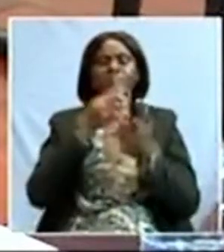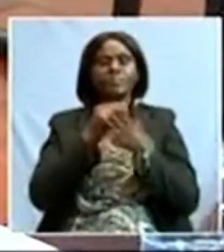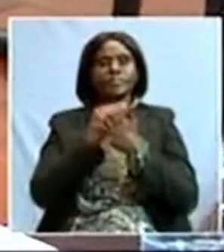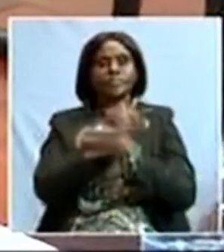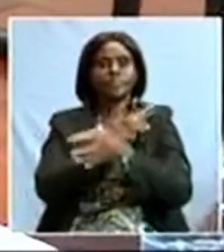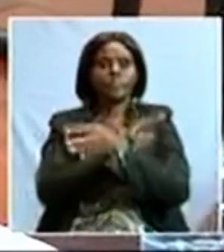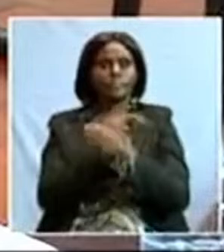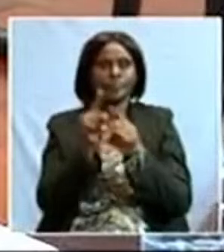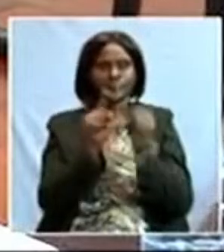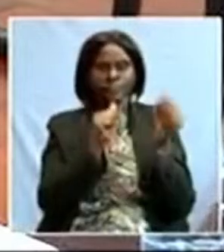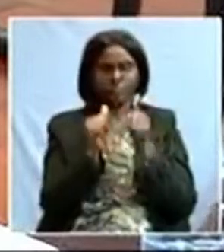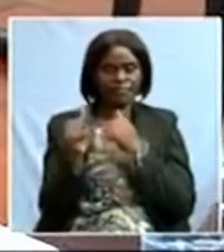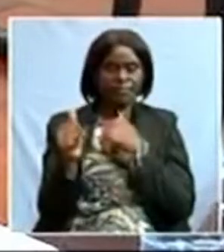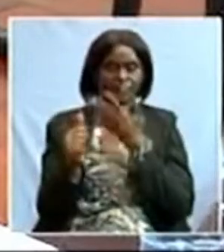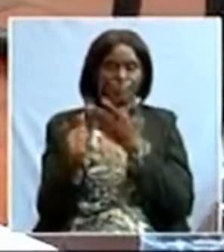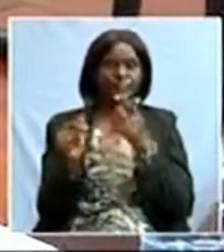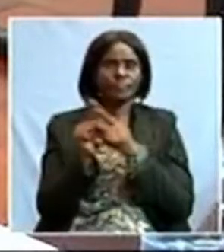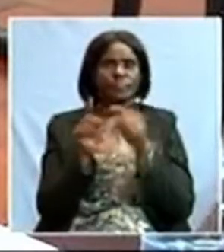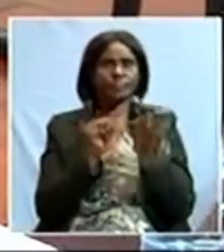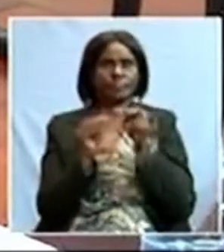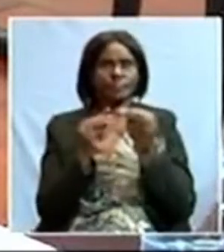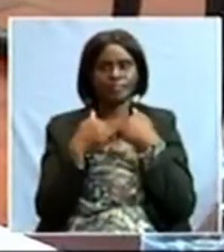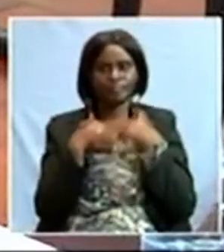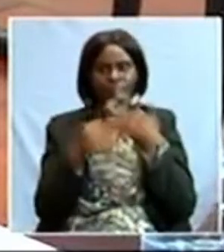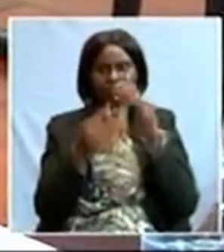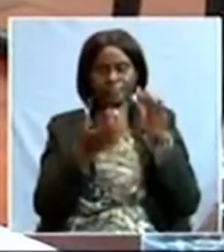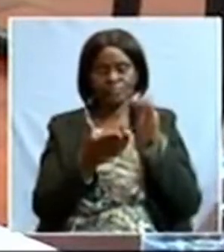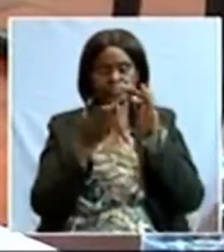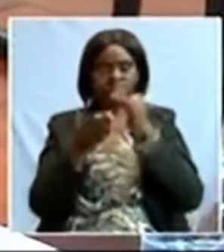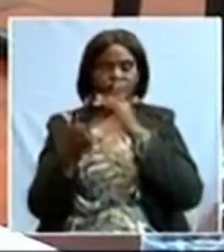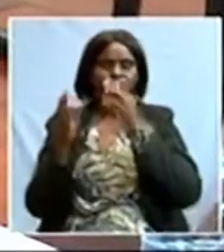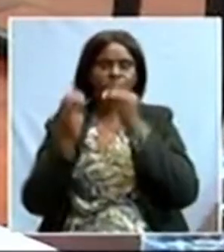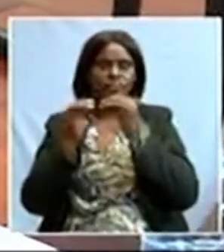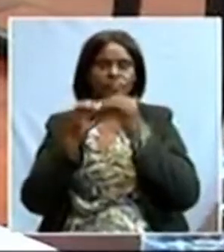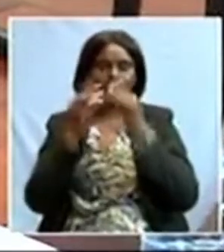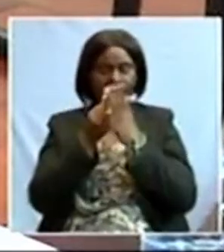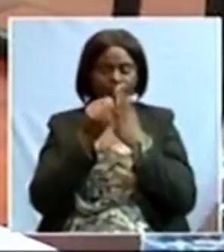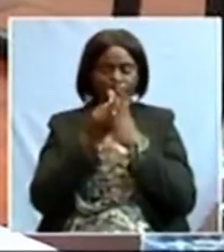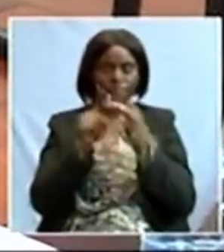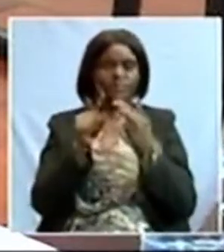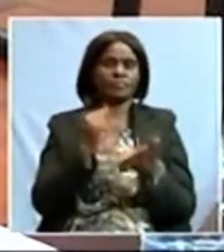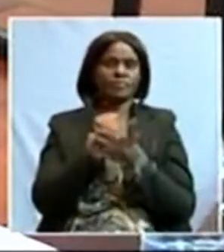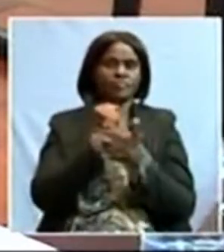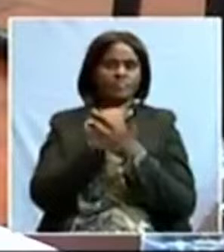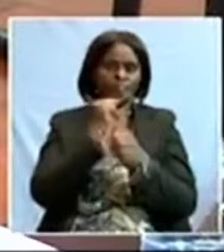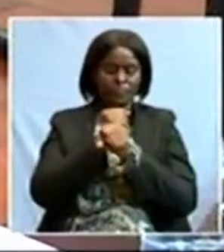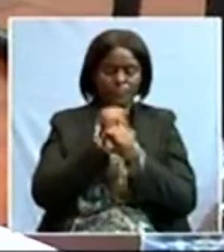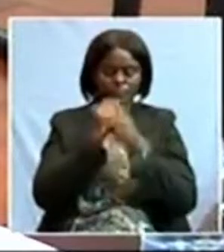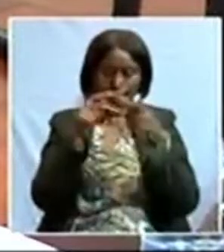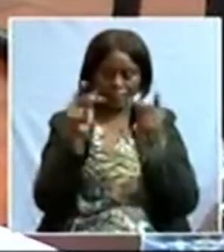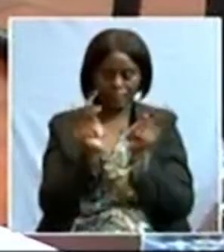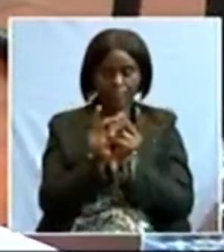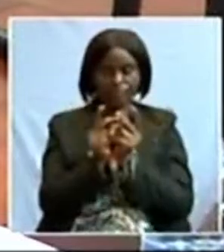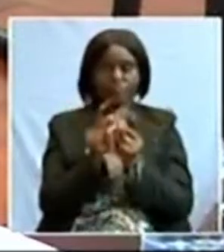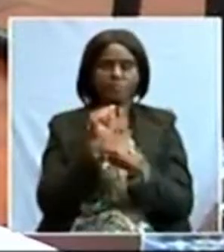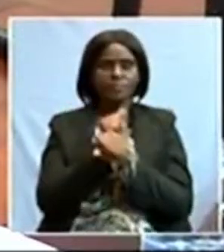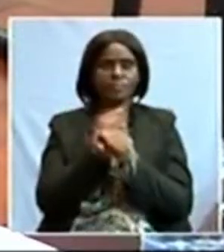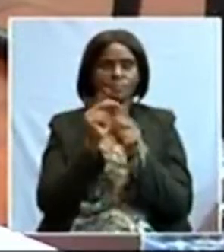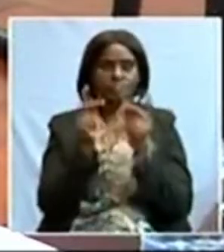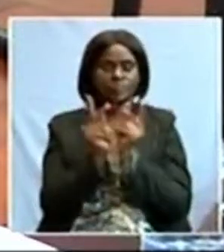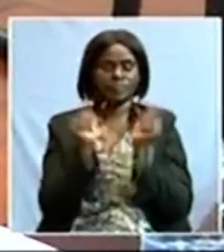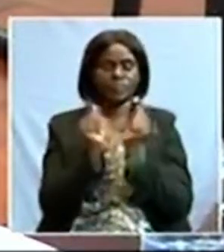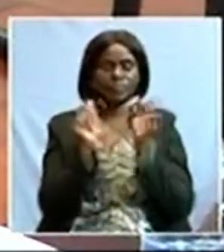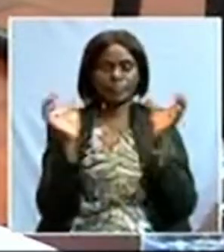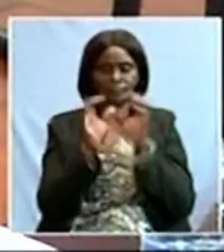resources. Action taken. Management has allocated more funds to facilitate for workplace and